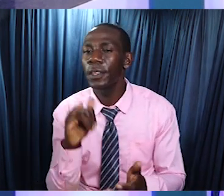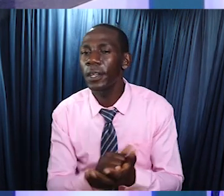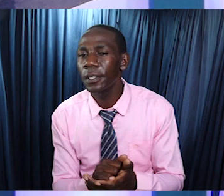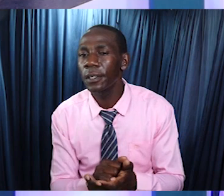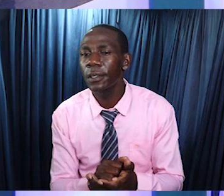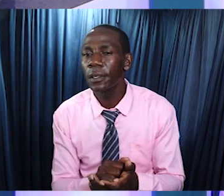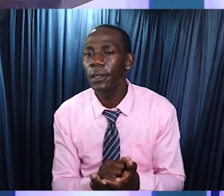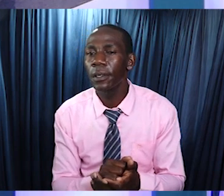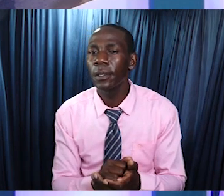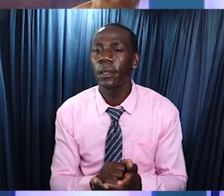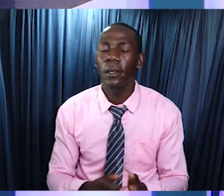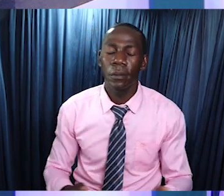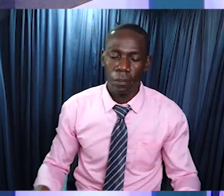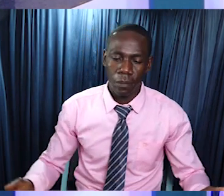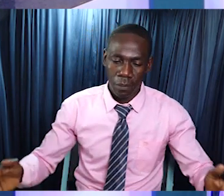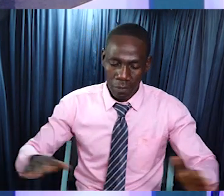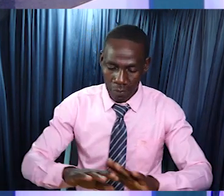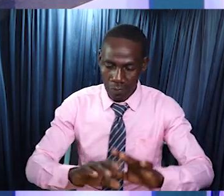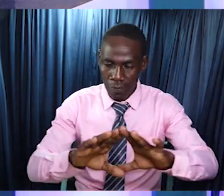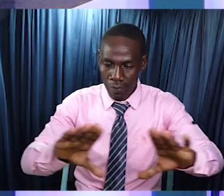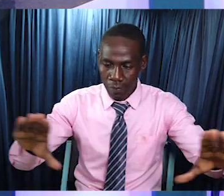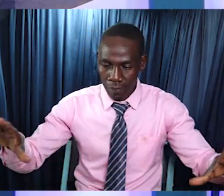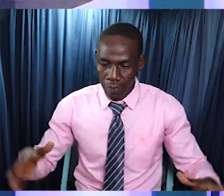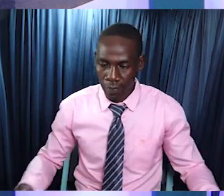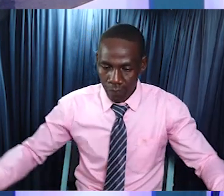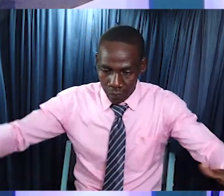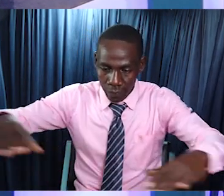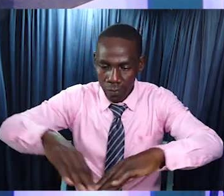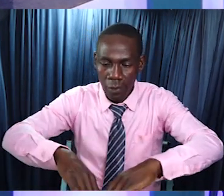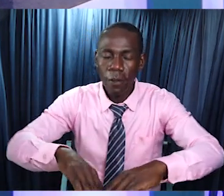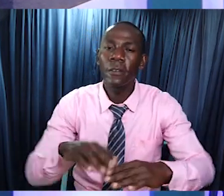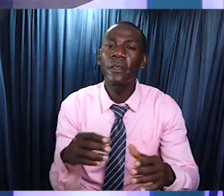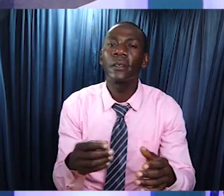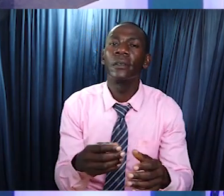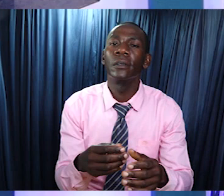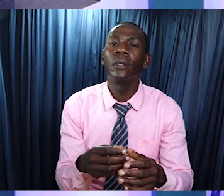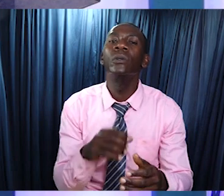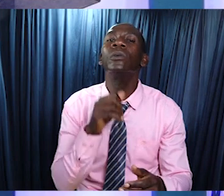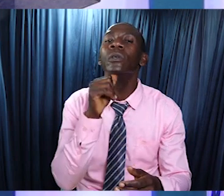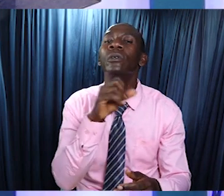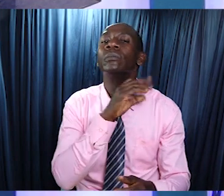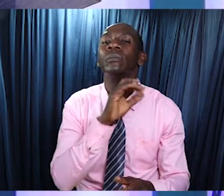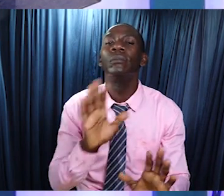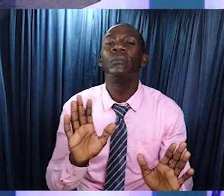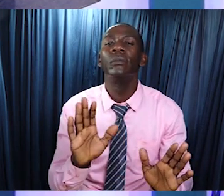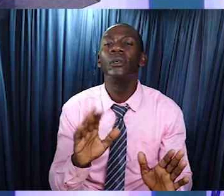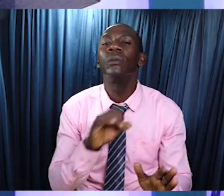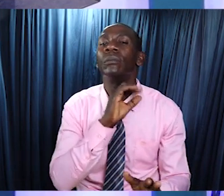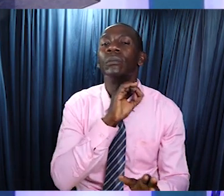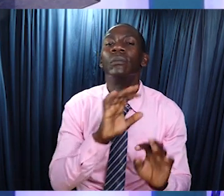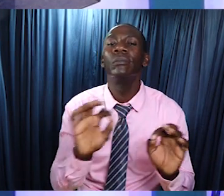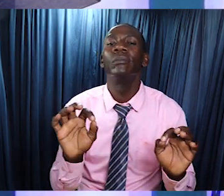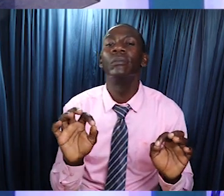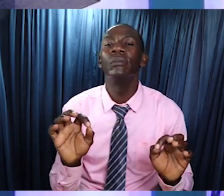hapana. One said no. Akatafuta shuka akafunika. He sought for a sheet, went backwards and covered. Kufunika maana yake. Covering meaning. Ni kutonungunika. It's not murmuring.